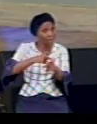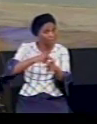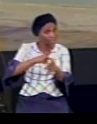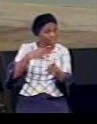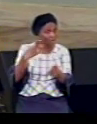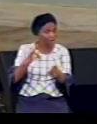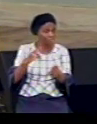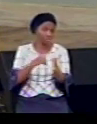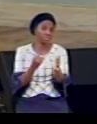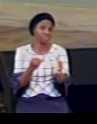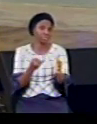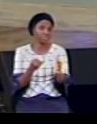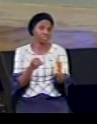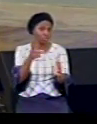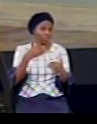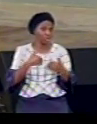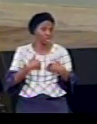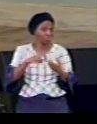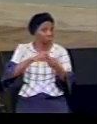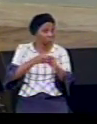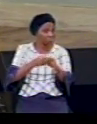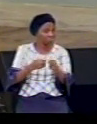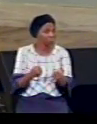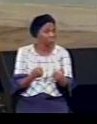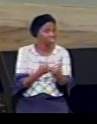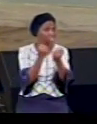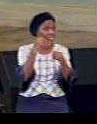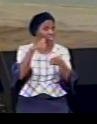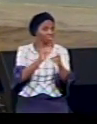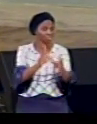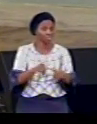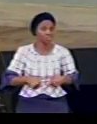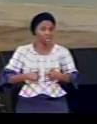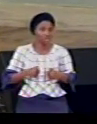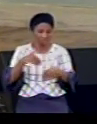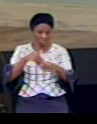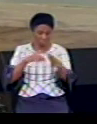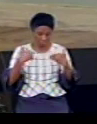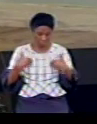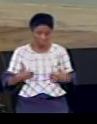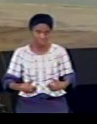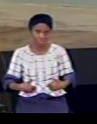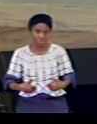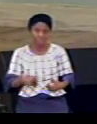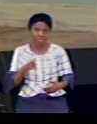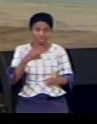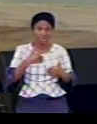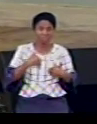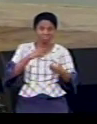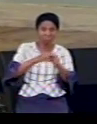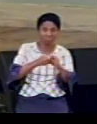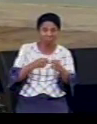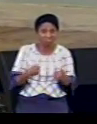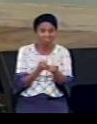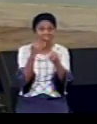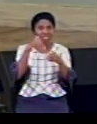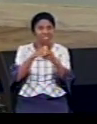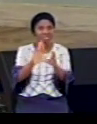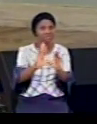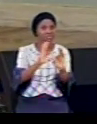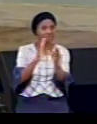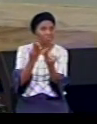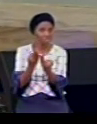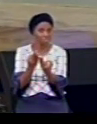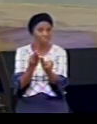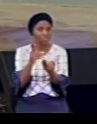this. You have a challenge in your life, a challenge in your body, a challenge in your family,